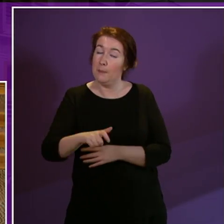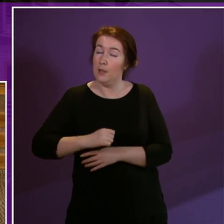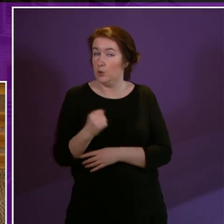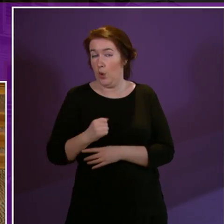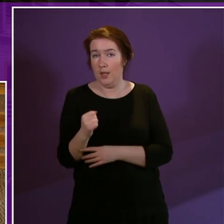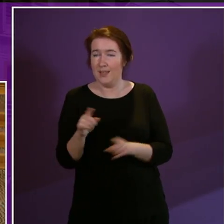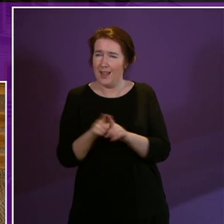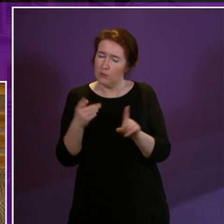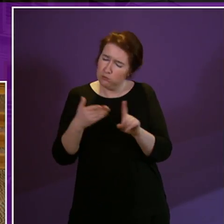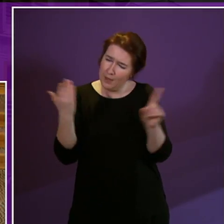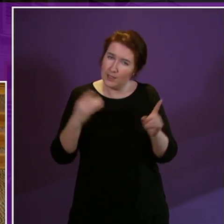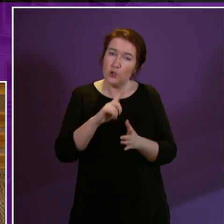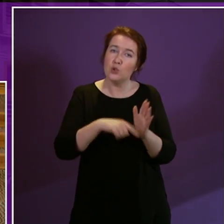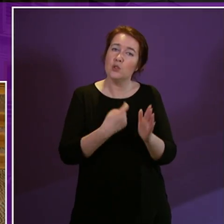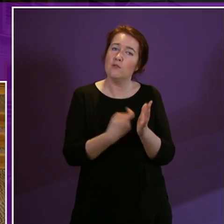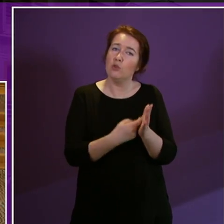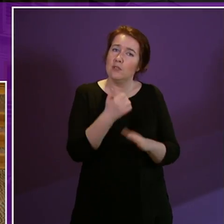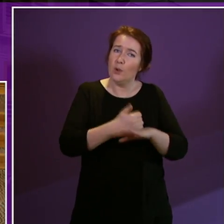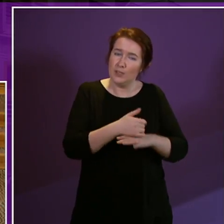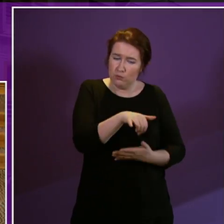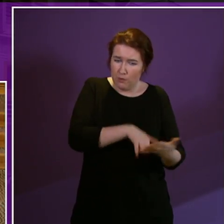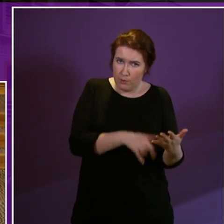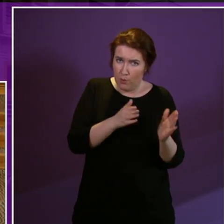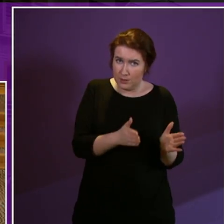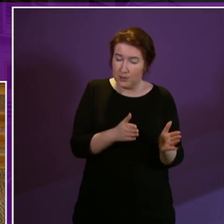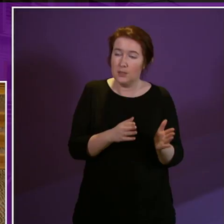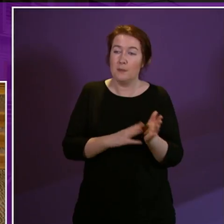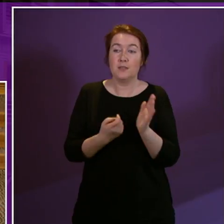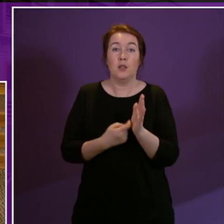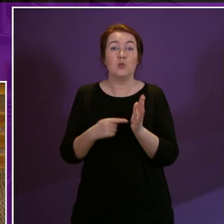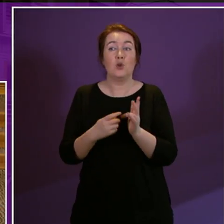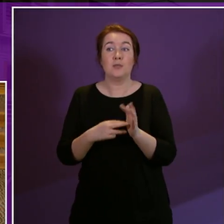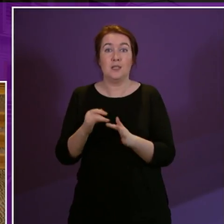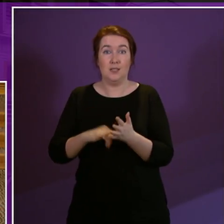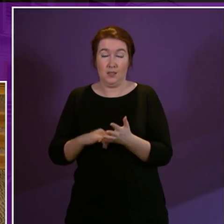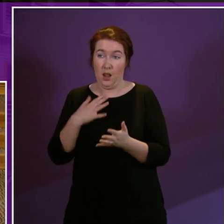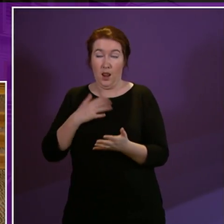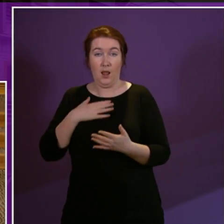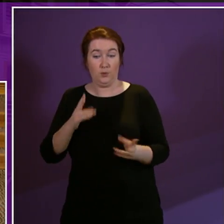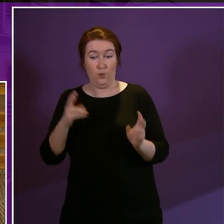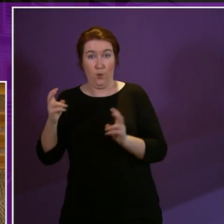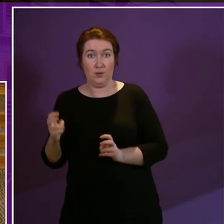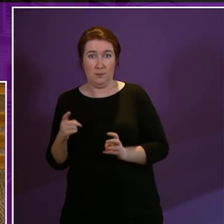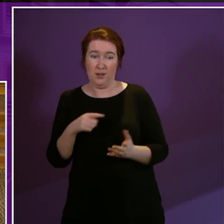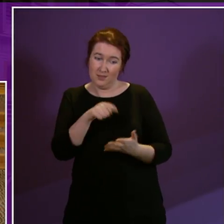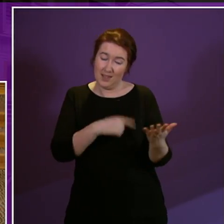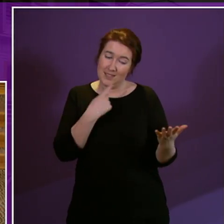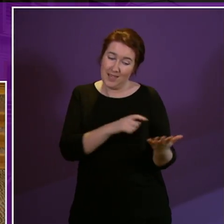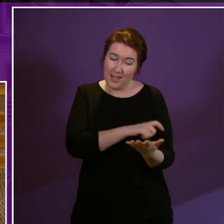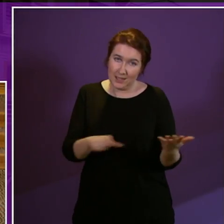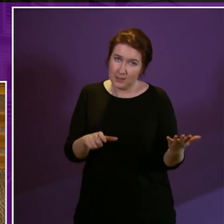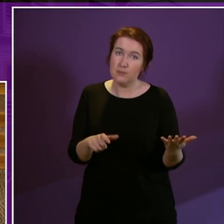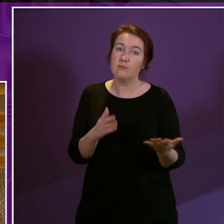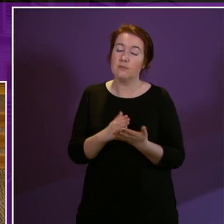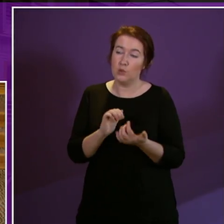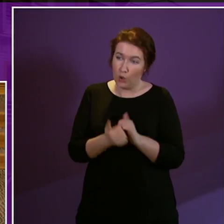recognise the Joseph Rowntree Foundation Mr Tompkins is much fond of quoting them in this instance that they said as indeed